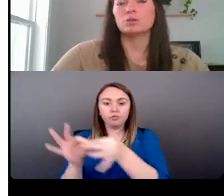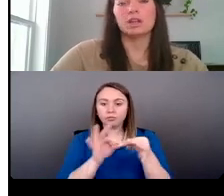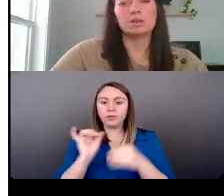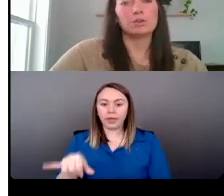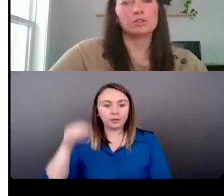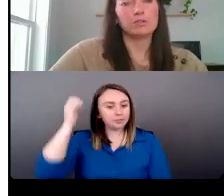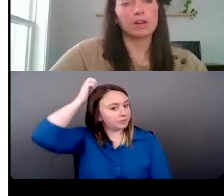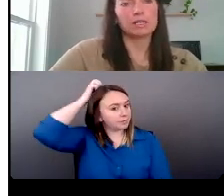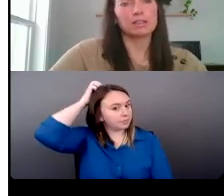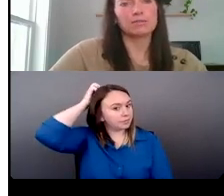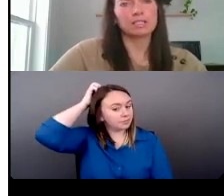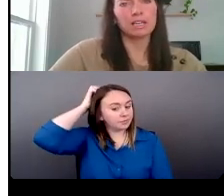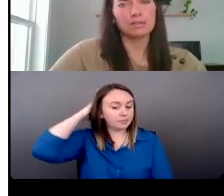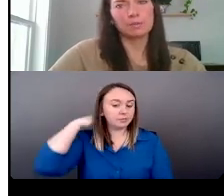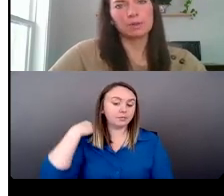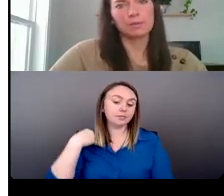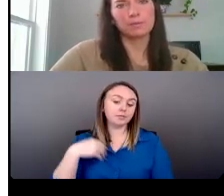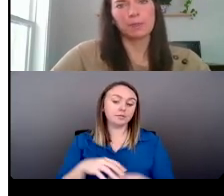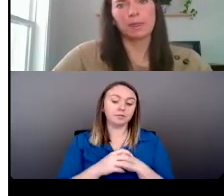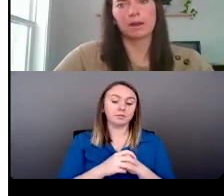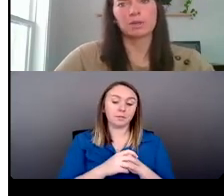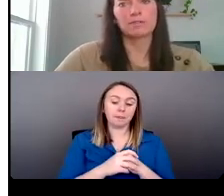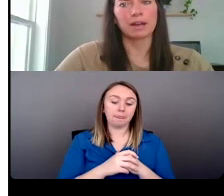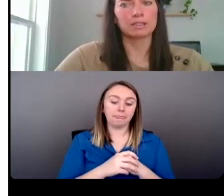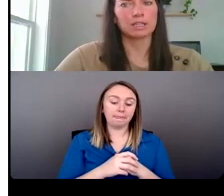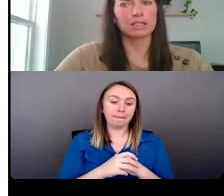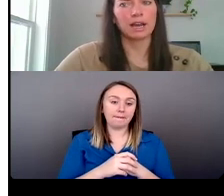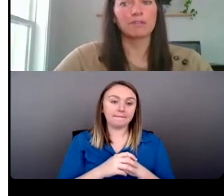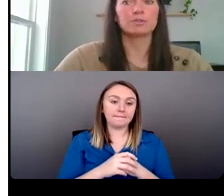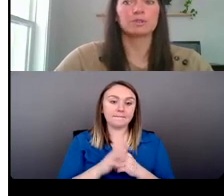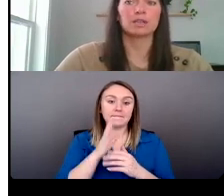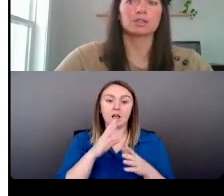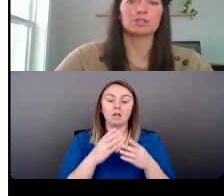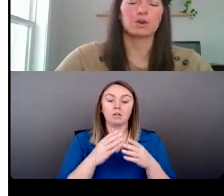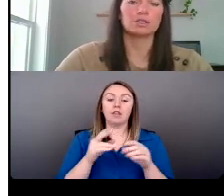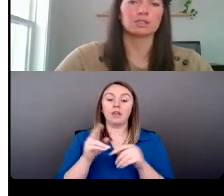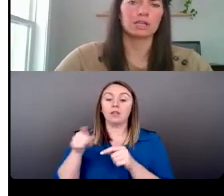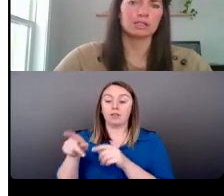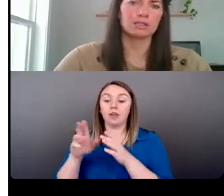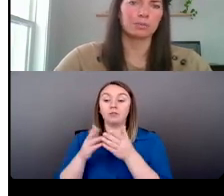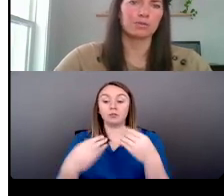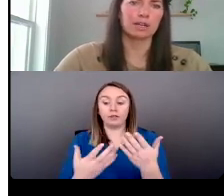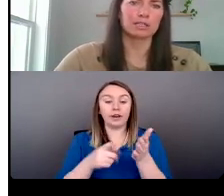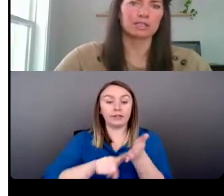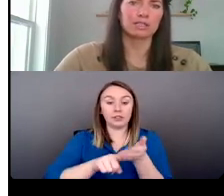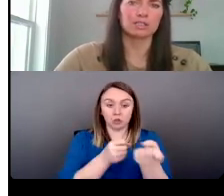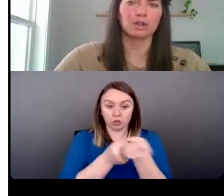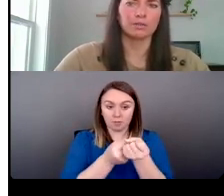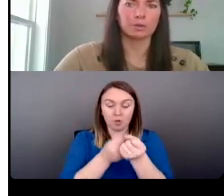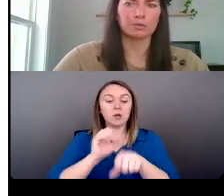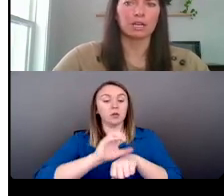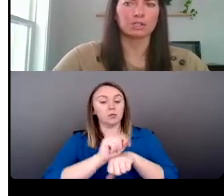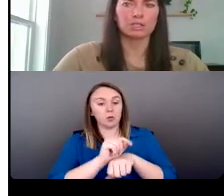So NamUs also provides investigative support. We have analysts on staff who can consult on cases and provide assistance to